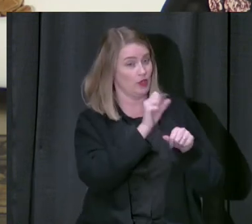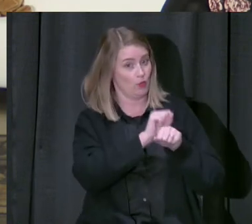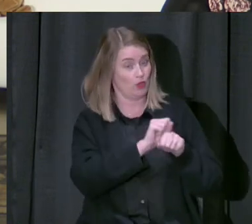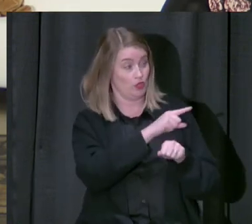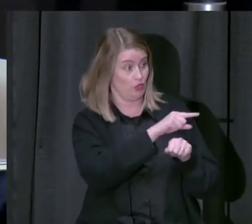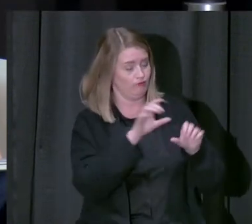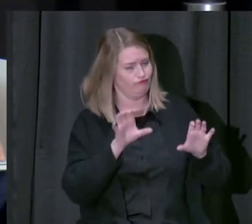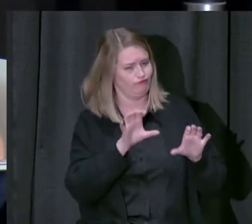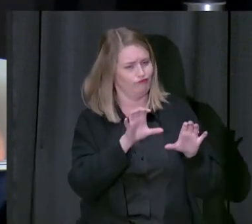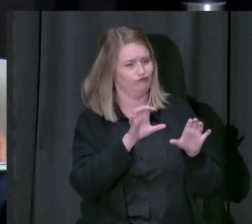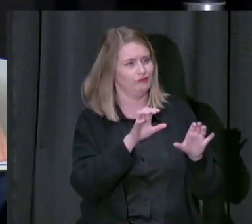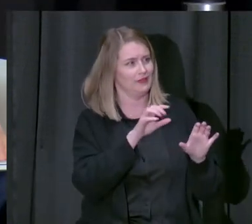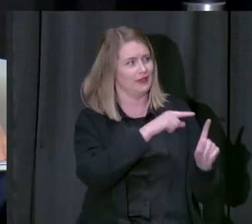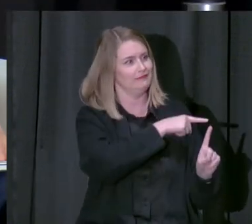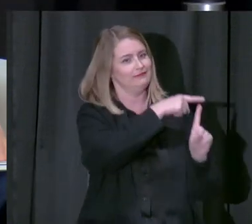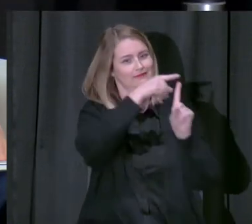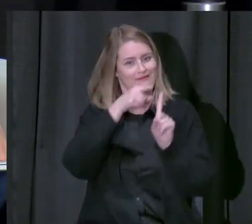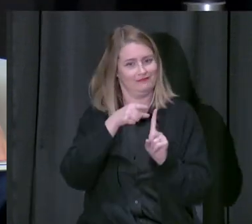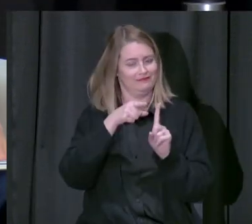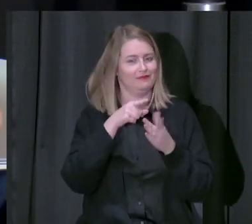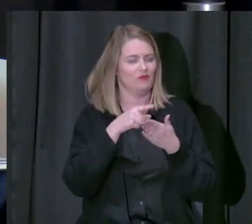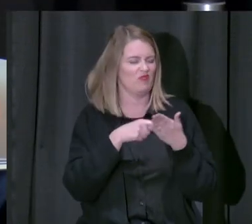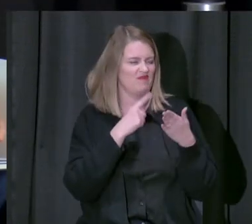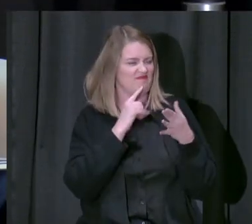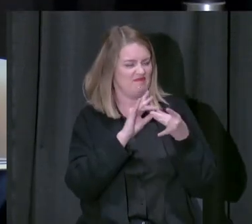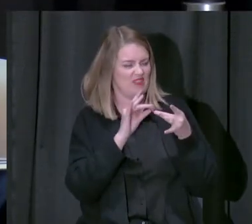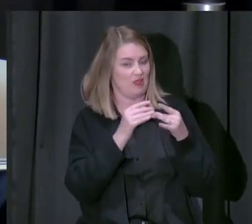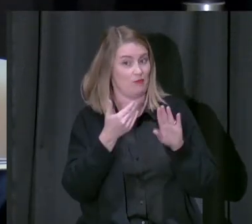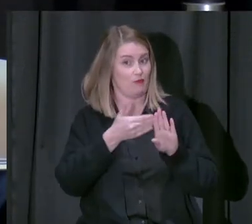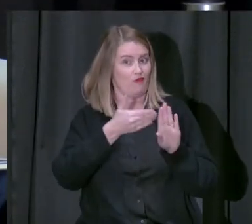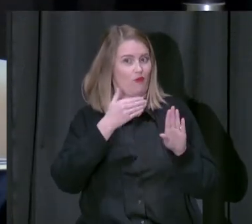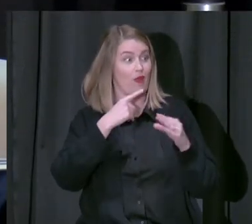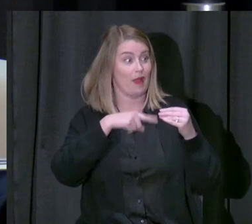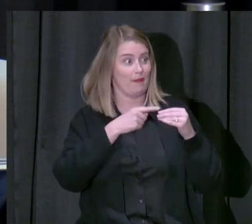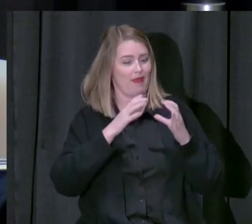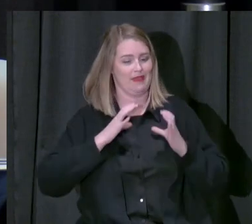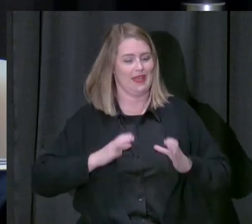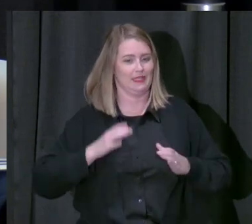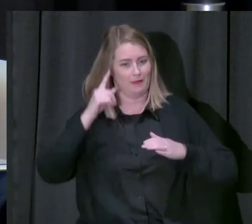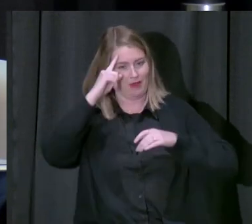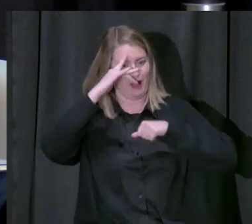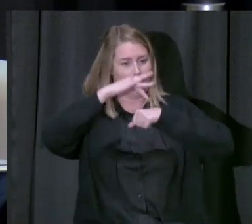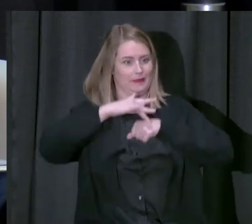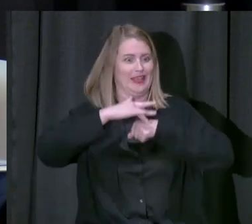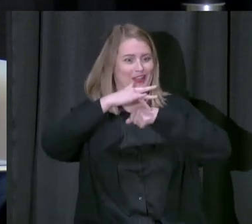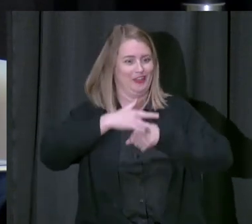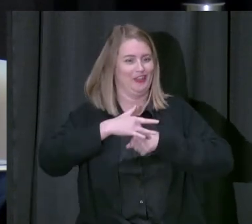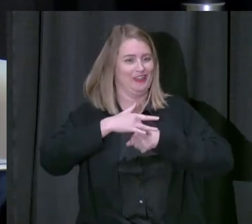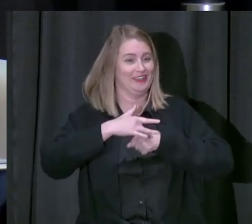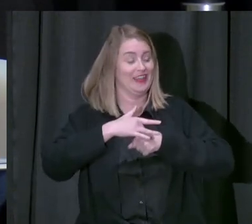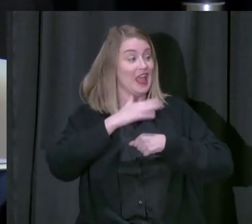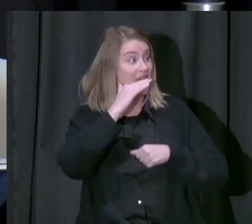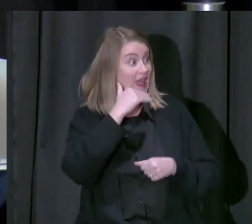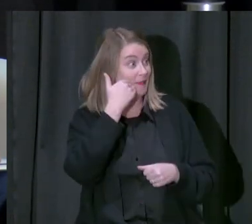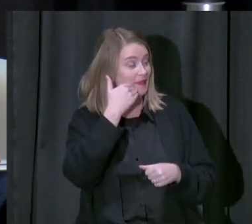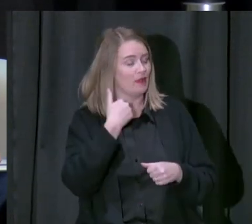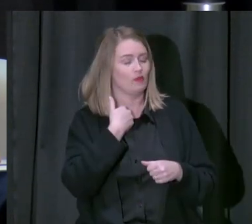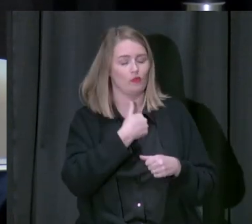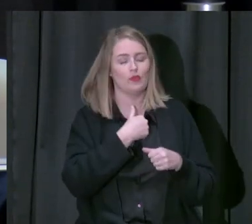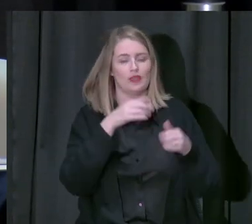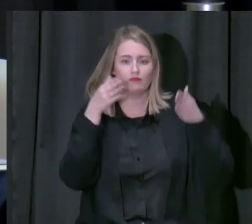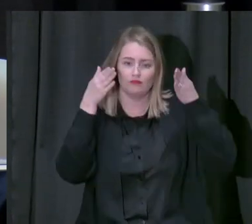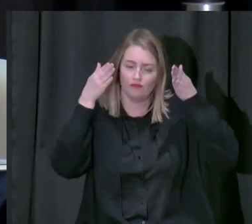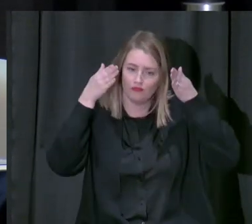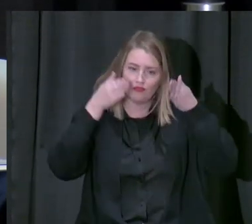doing back to what we mentioned earlier about customer obsession. So, you know, at Amazon, we focus